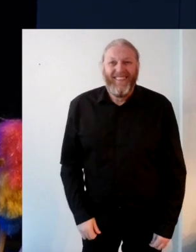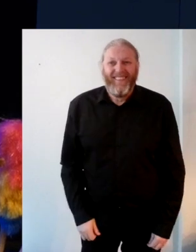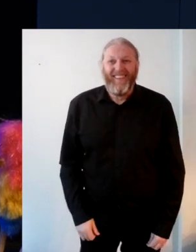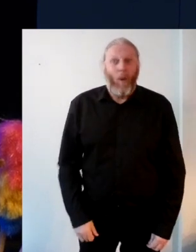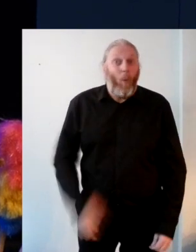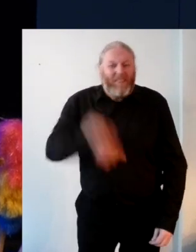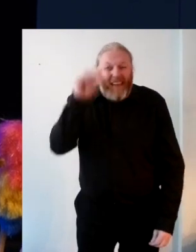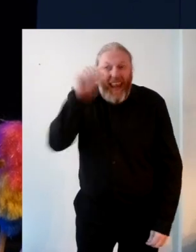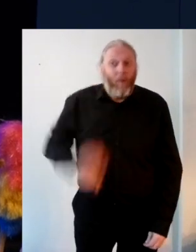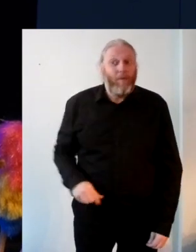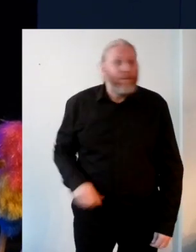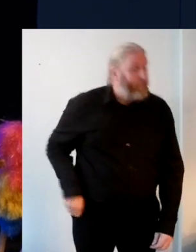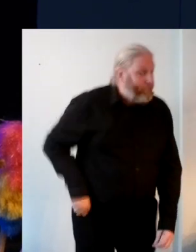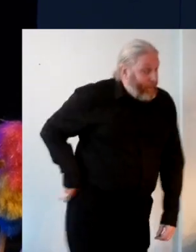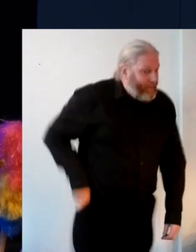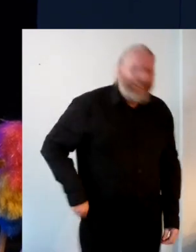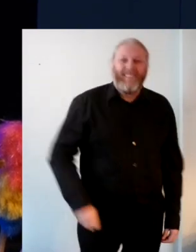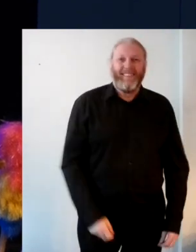Oh, it's a little one.